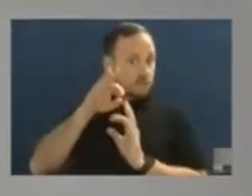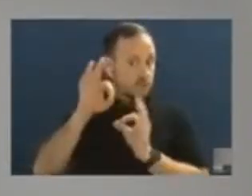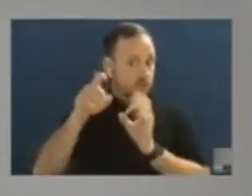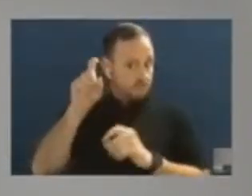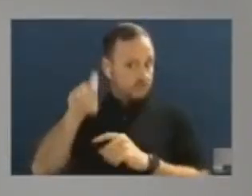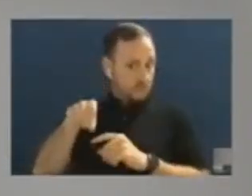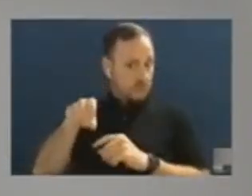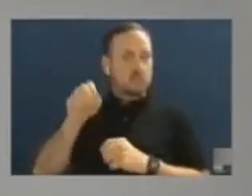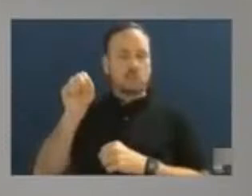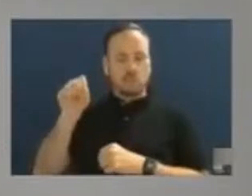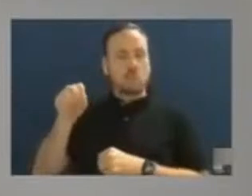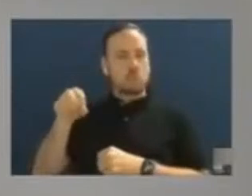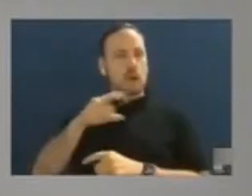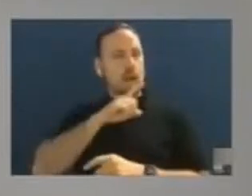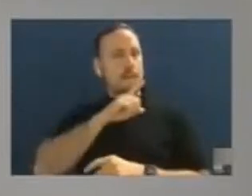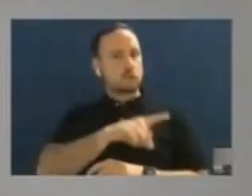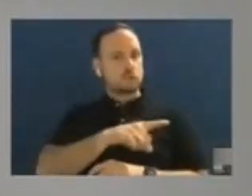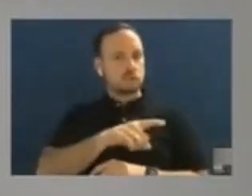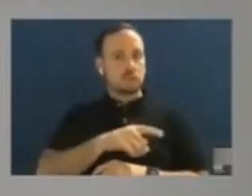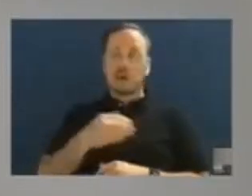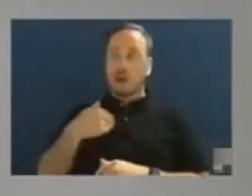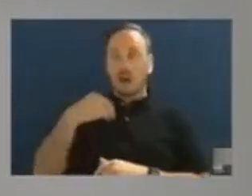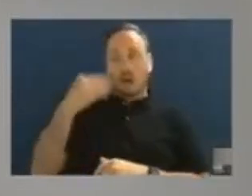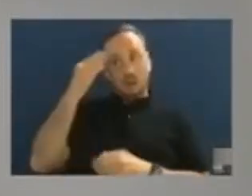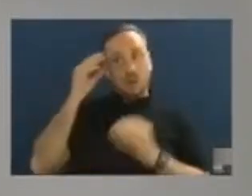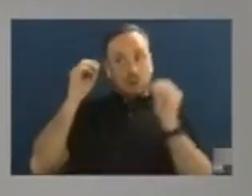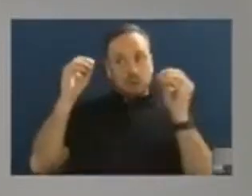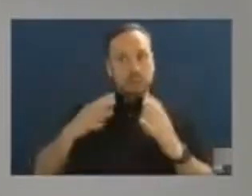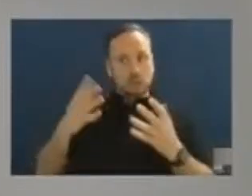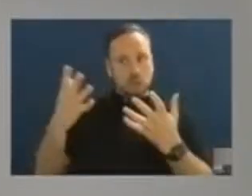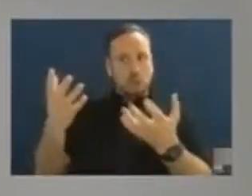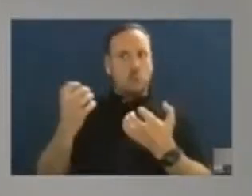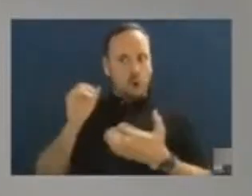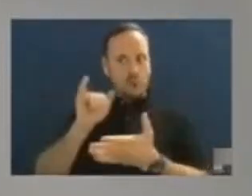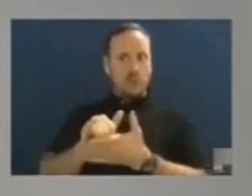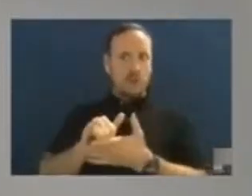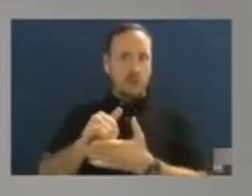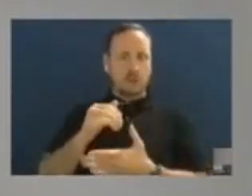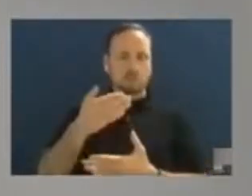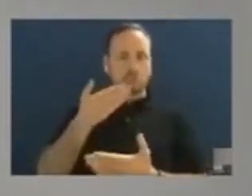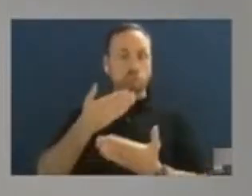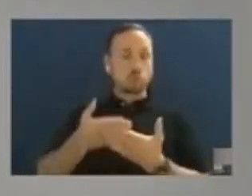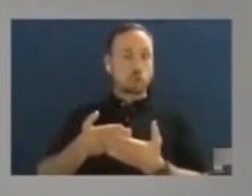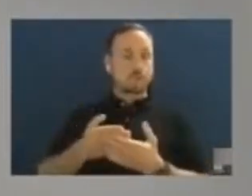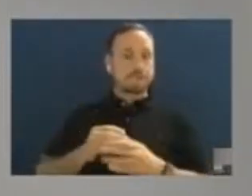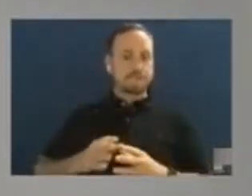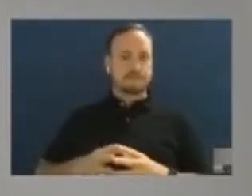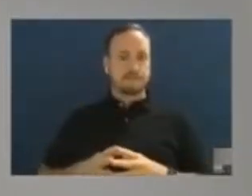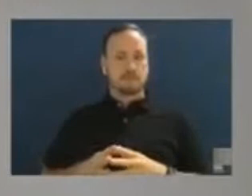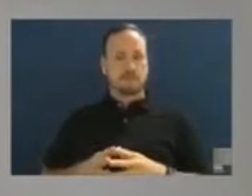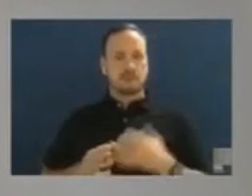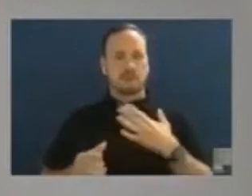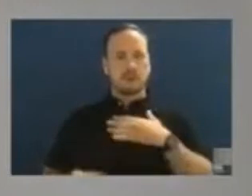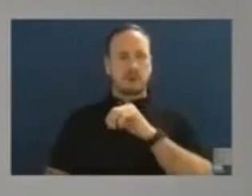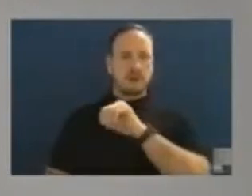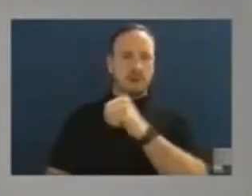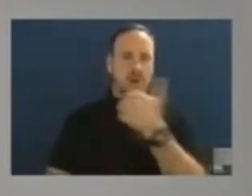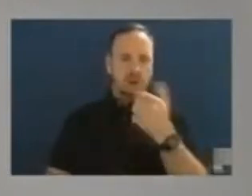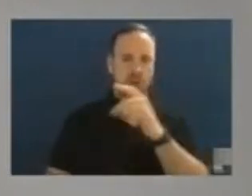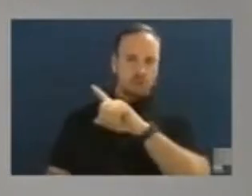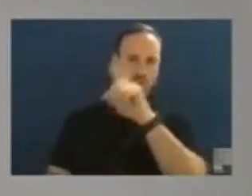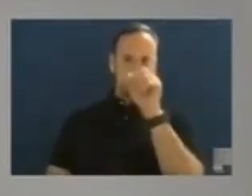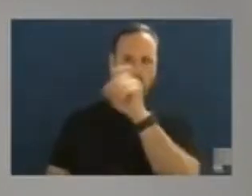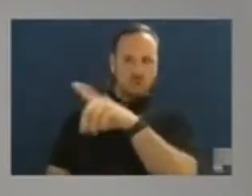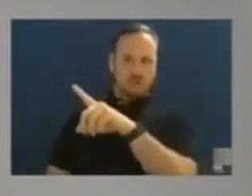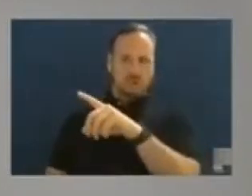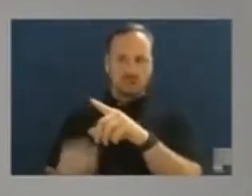something that's always been on their wish list. Yes, ma'am. And I think the other question I had was the janitor staffing. I know we have some